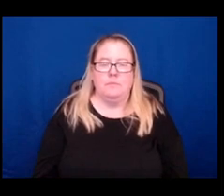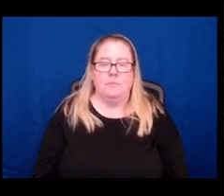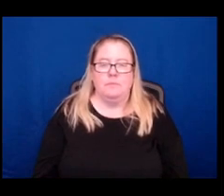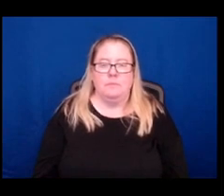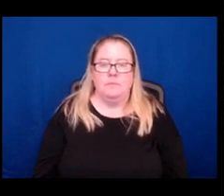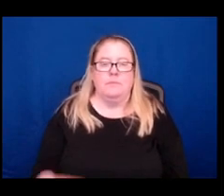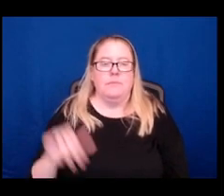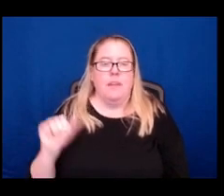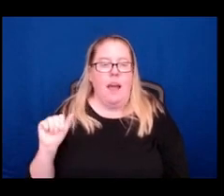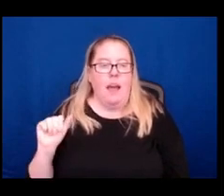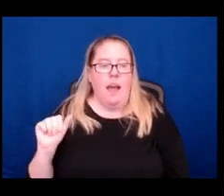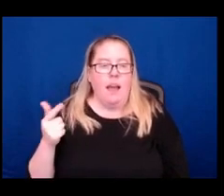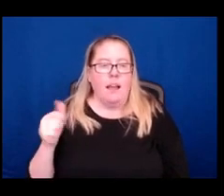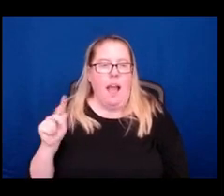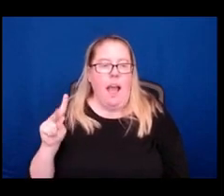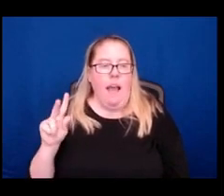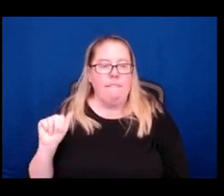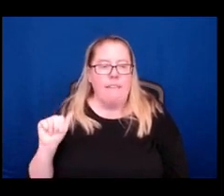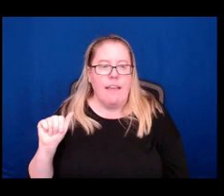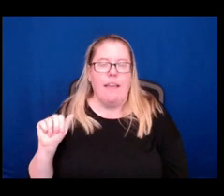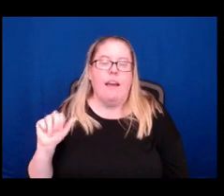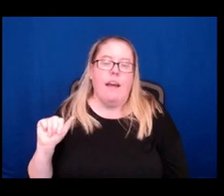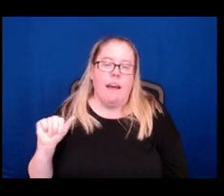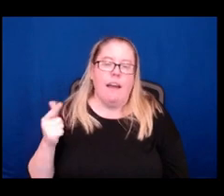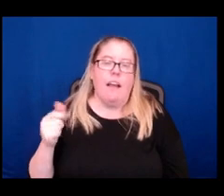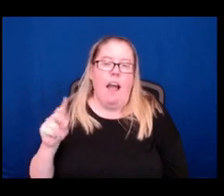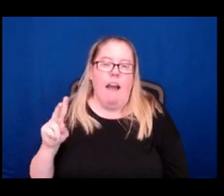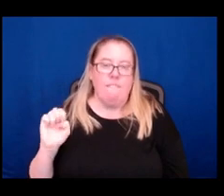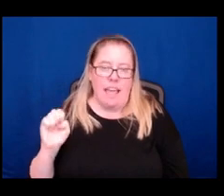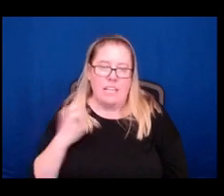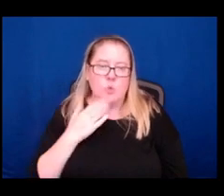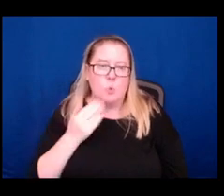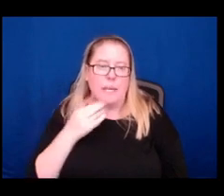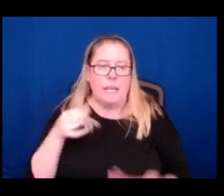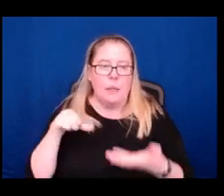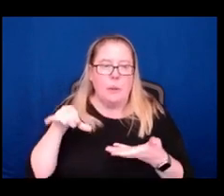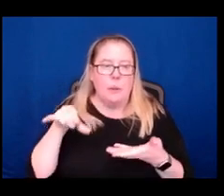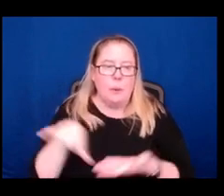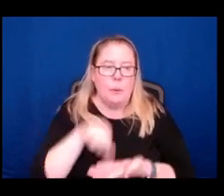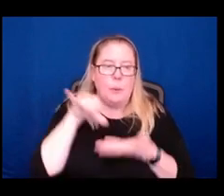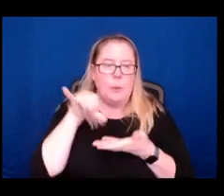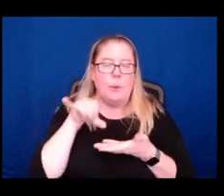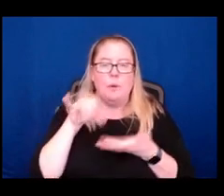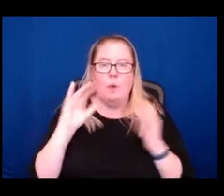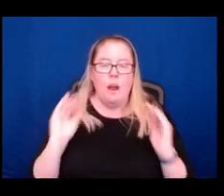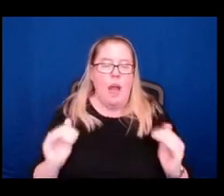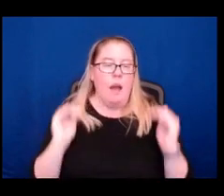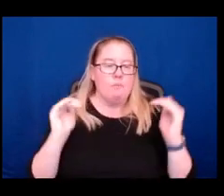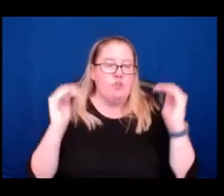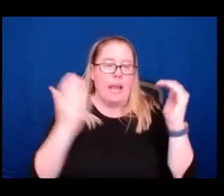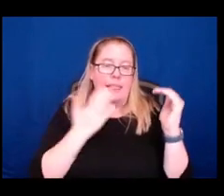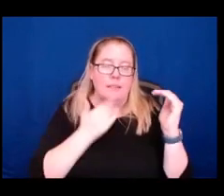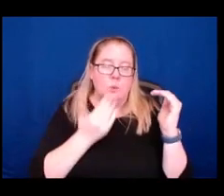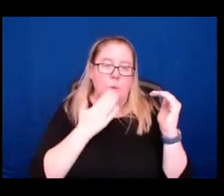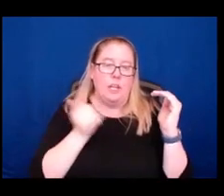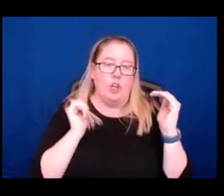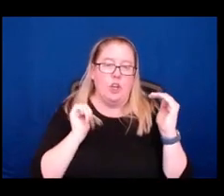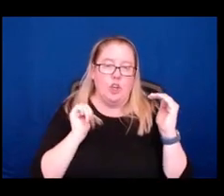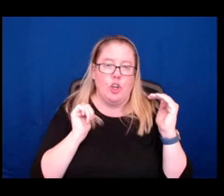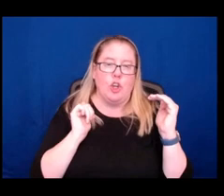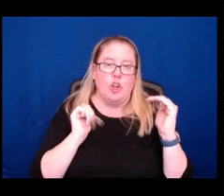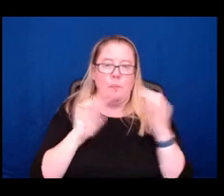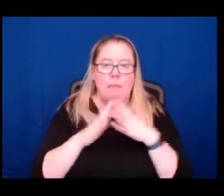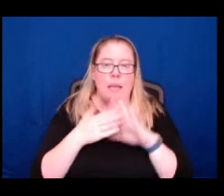much of that. Definitely want to upgrade our sweetener as we are moving into a healthier